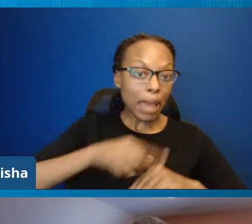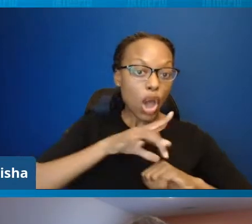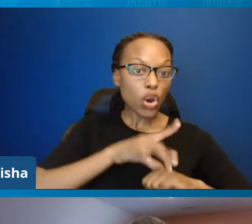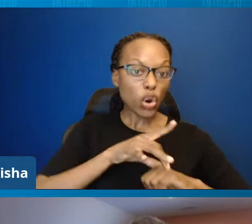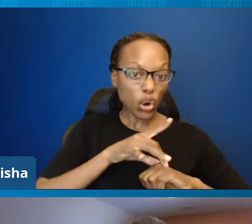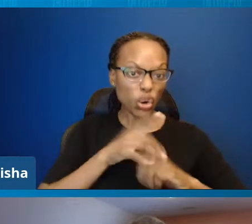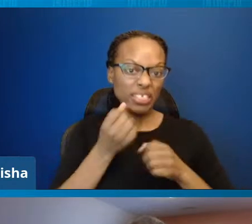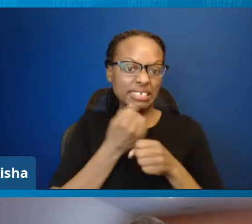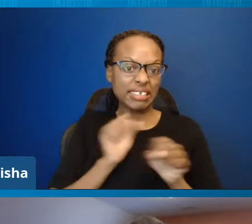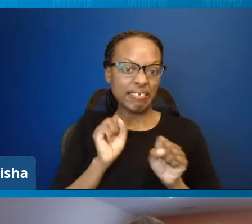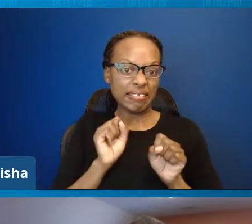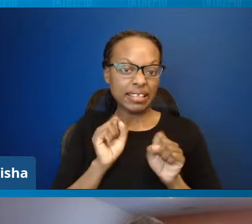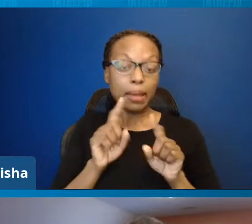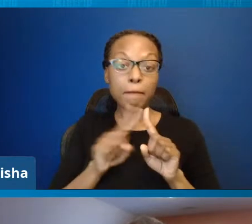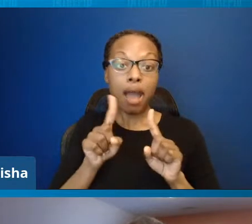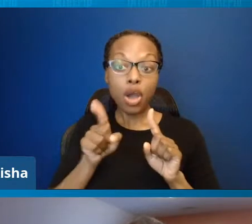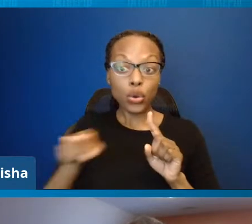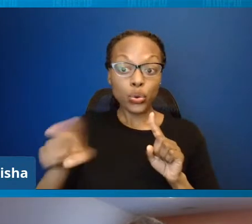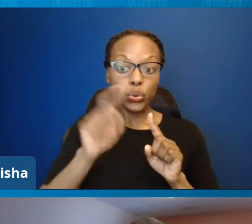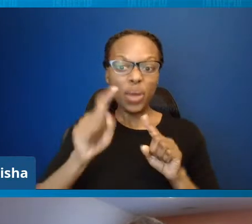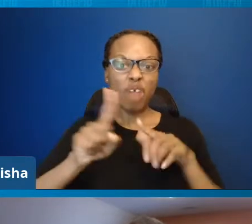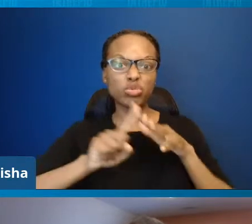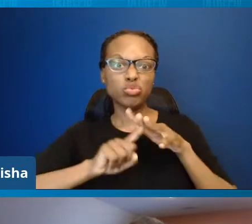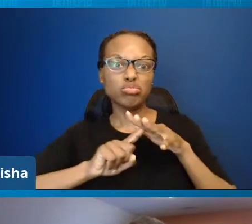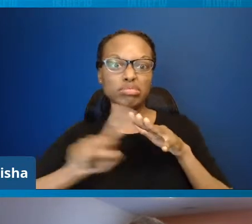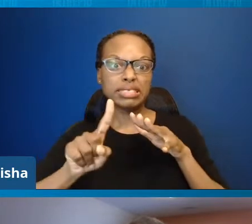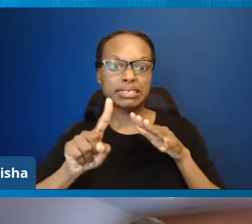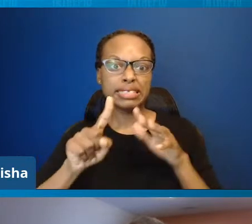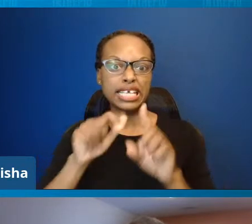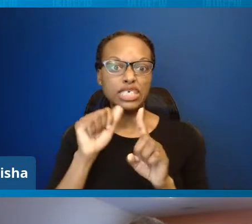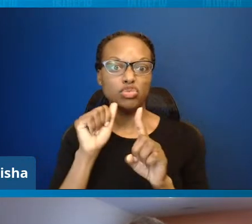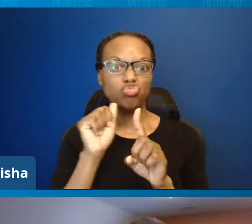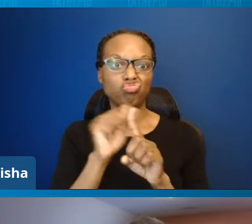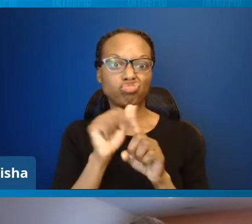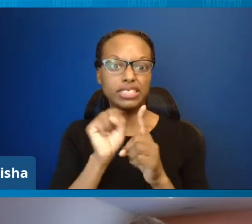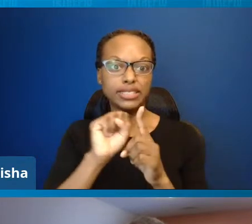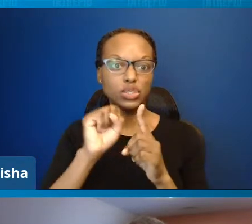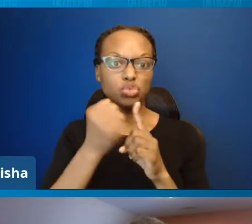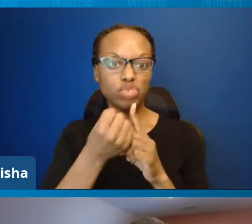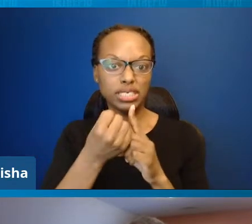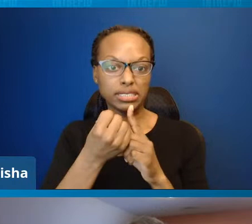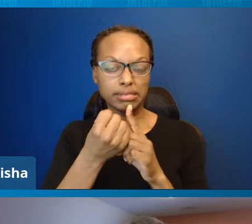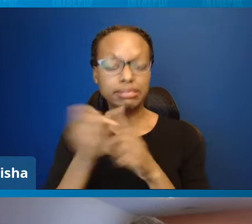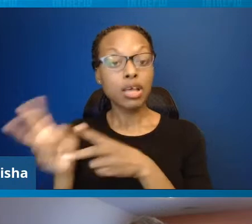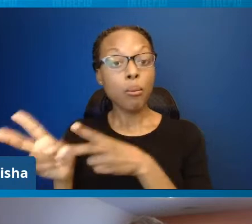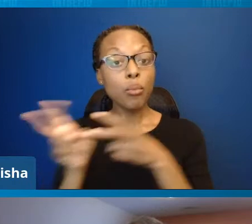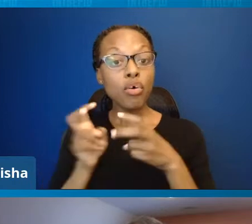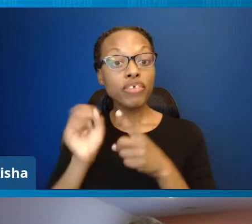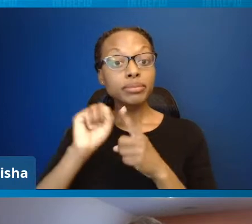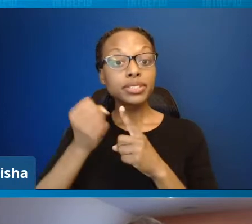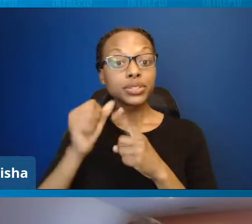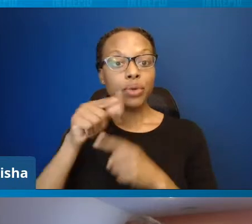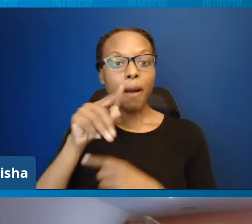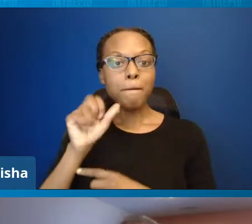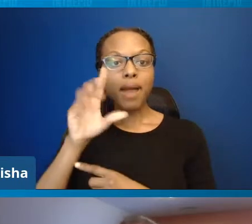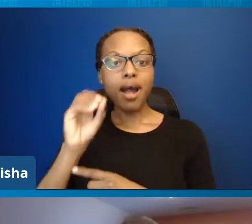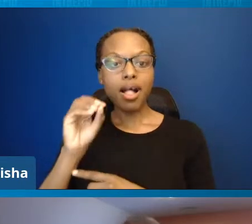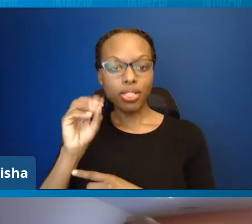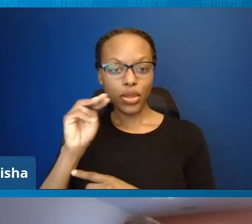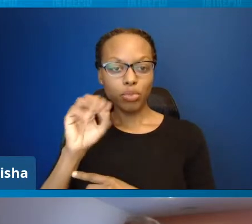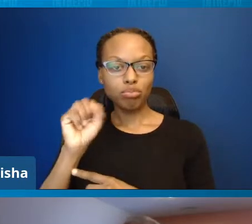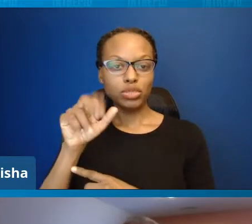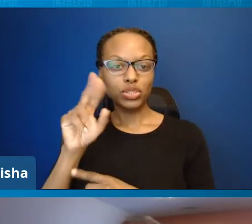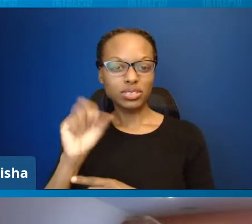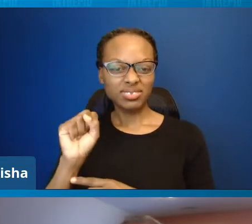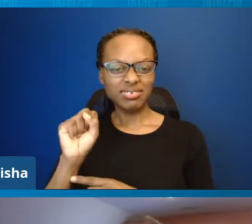dangerous situations and conundrums based on the famous Apollo missions from the 1960s and early 1970s, okay?